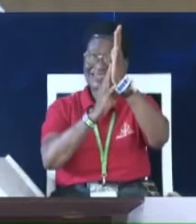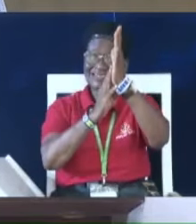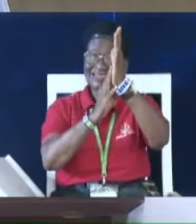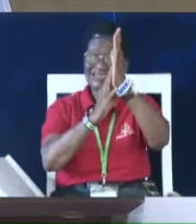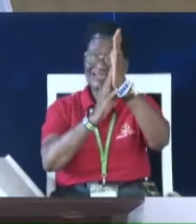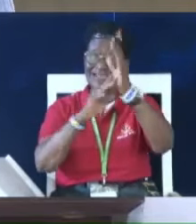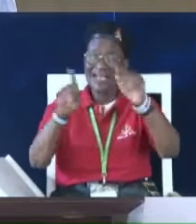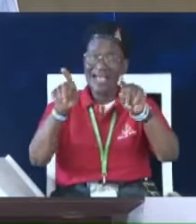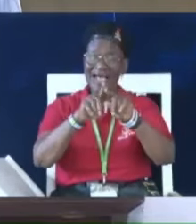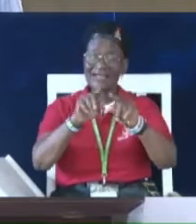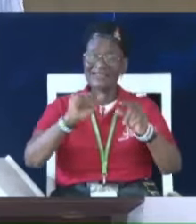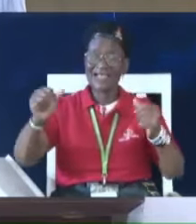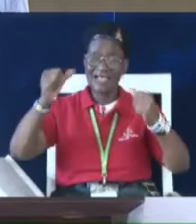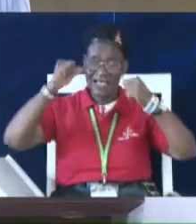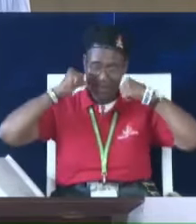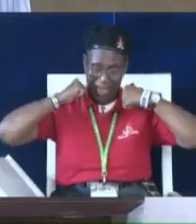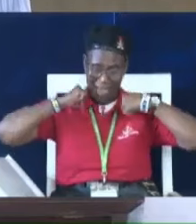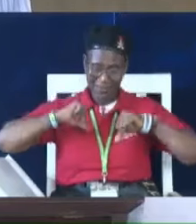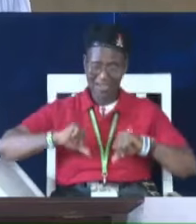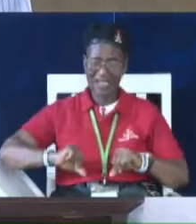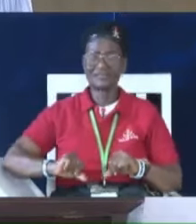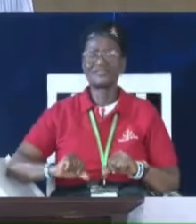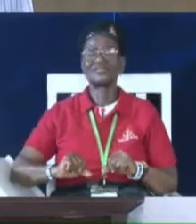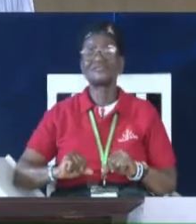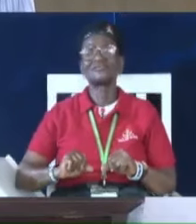as a garment,